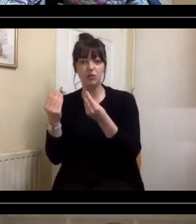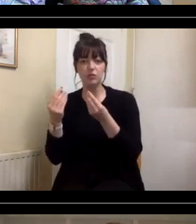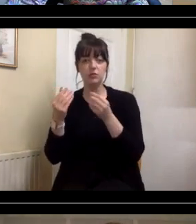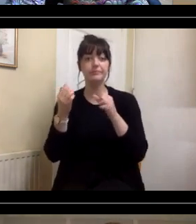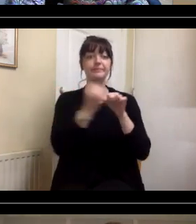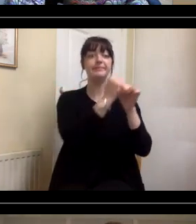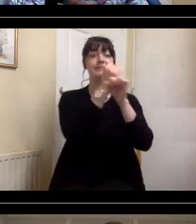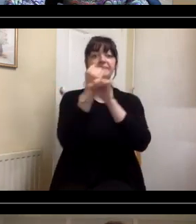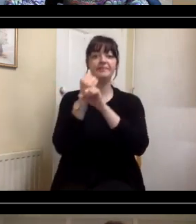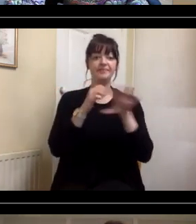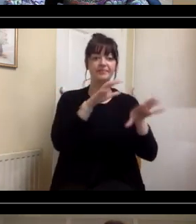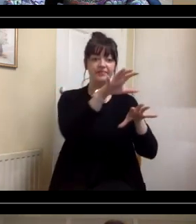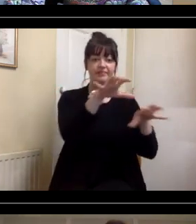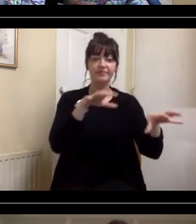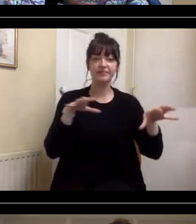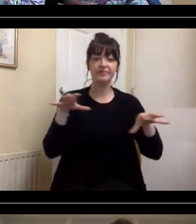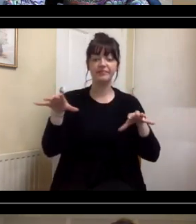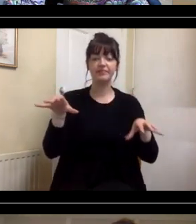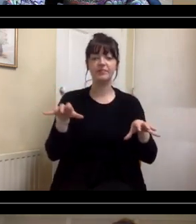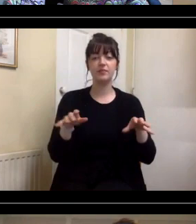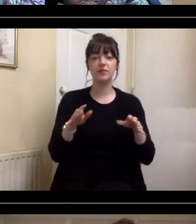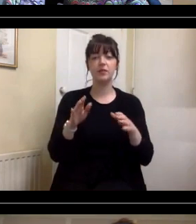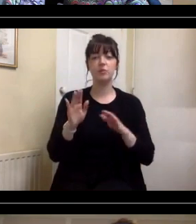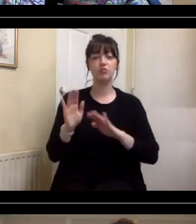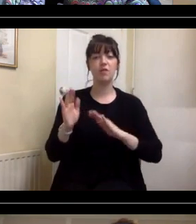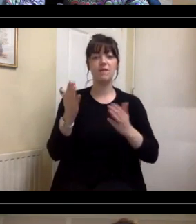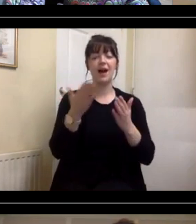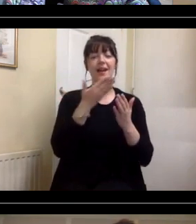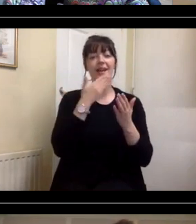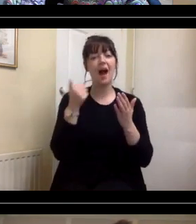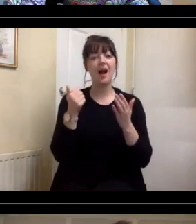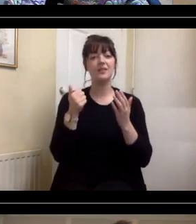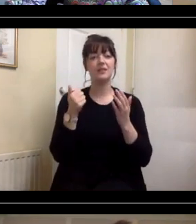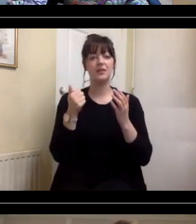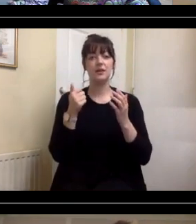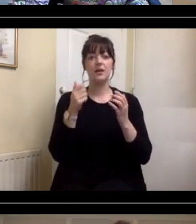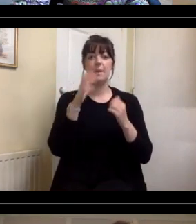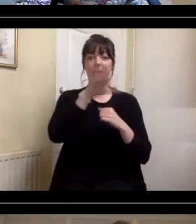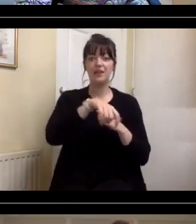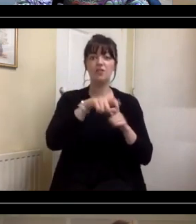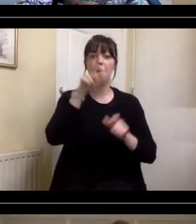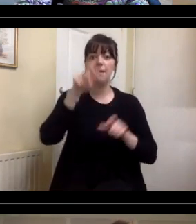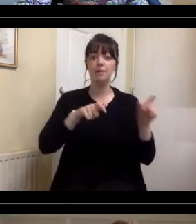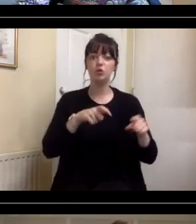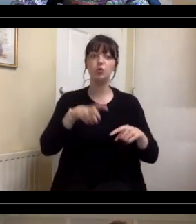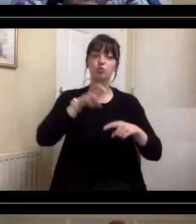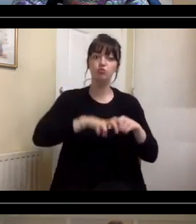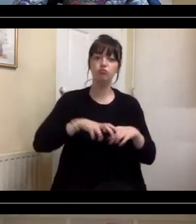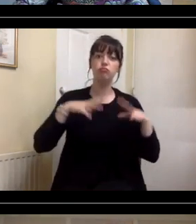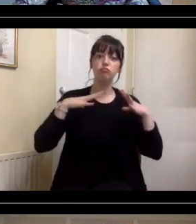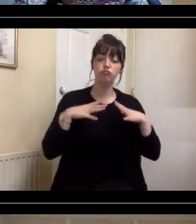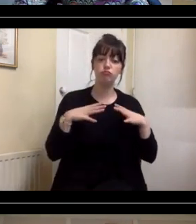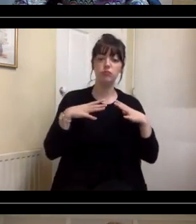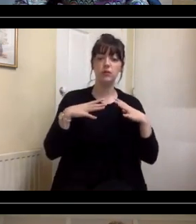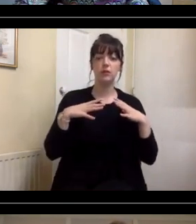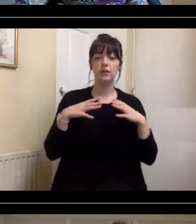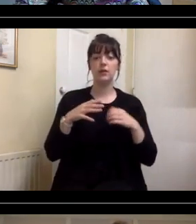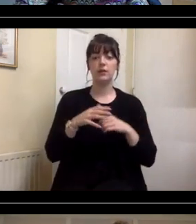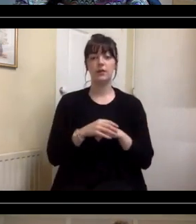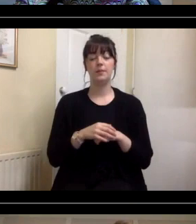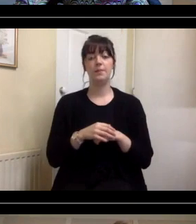intention is really to provide a nice amenity space for the public, and to improve local biodiversity and